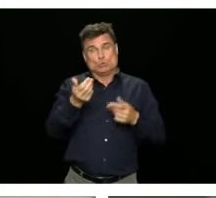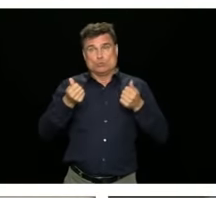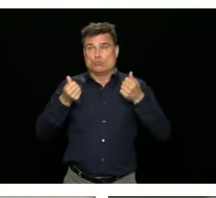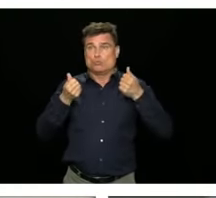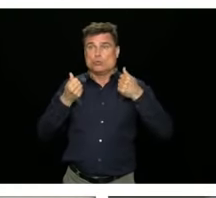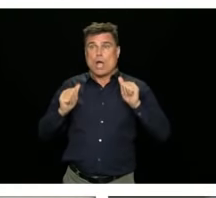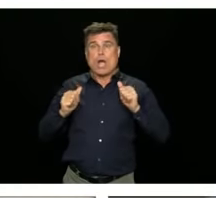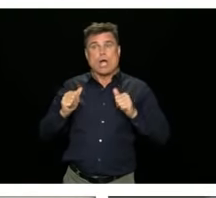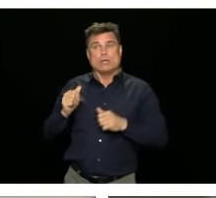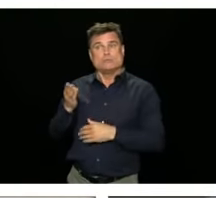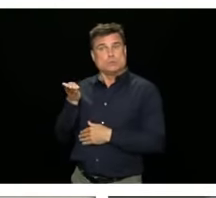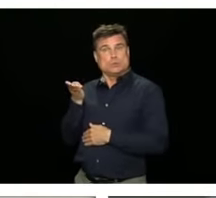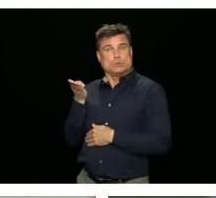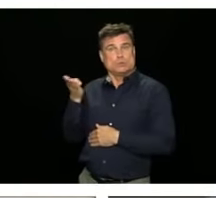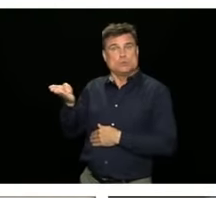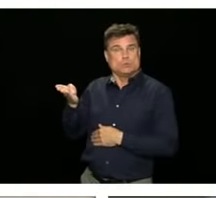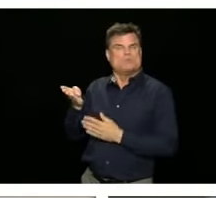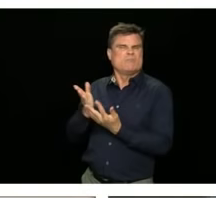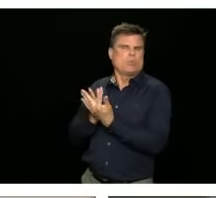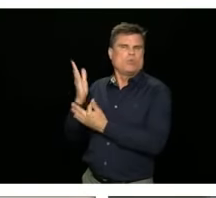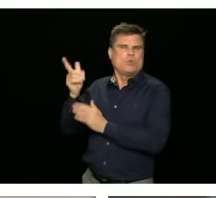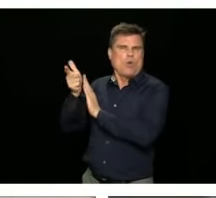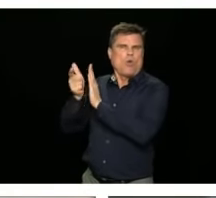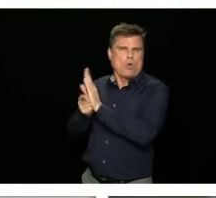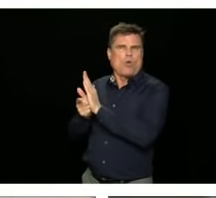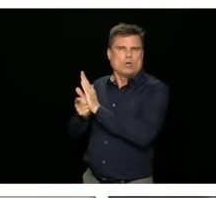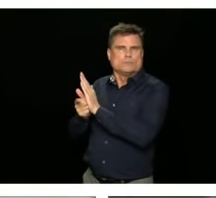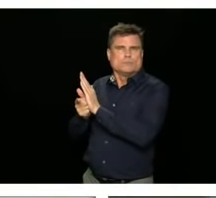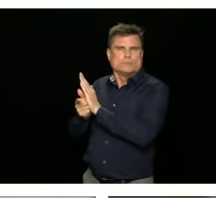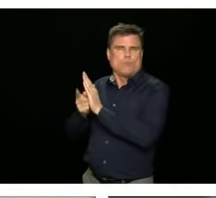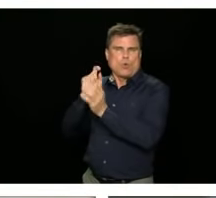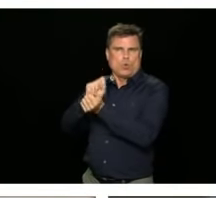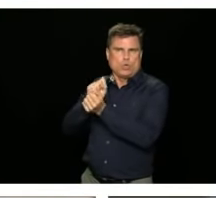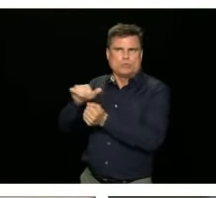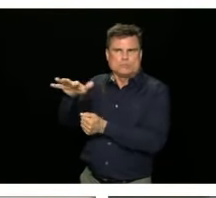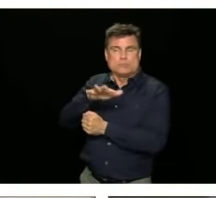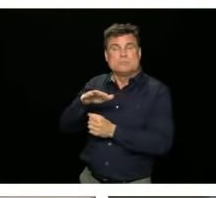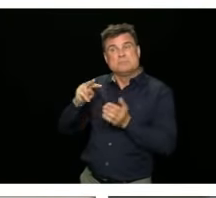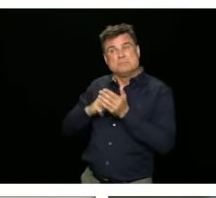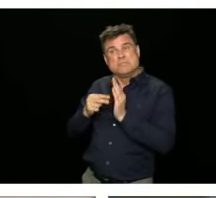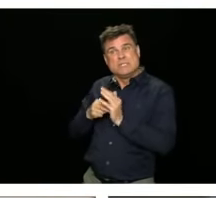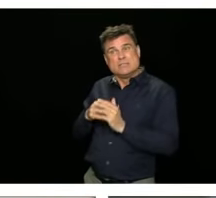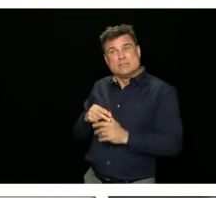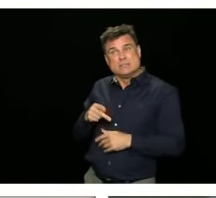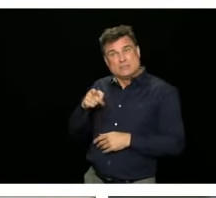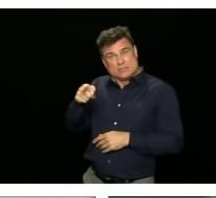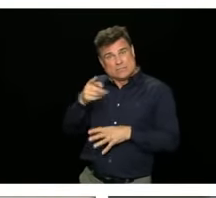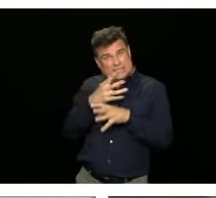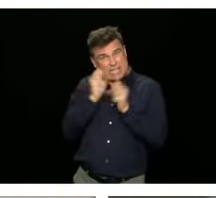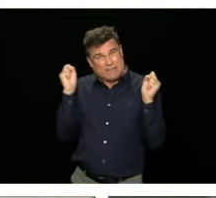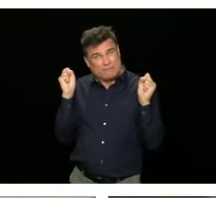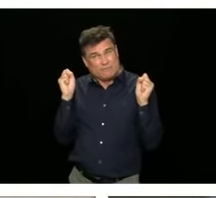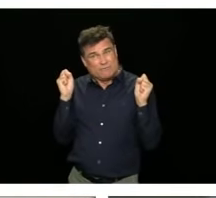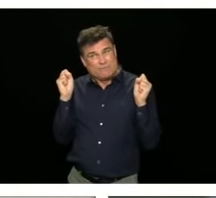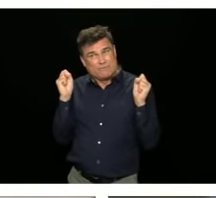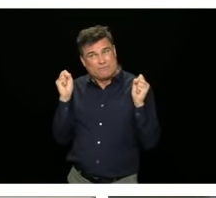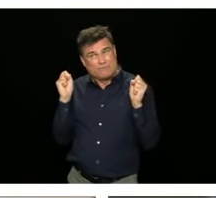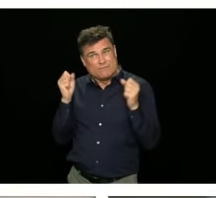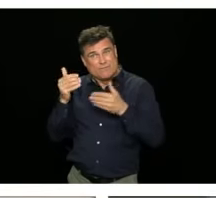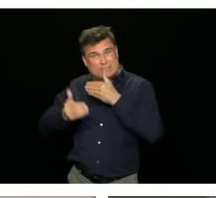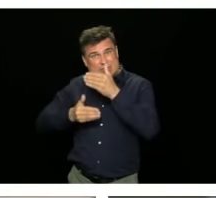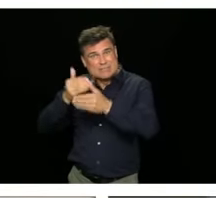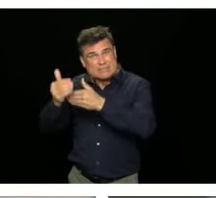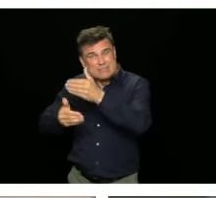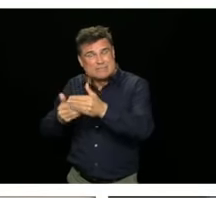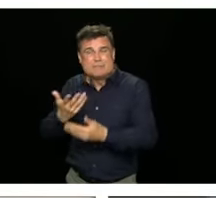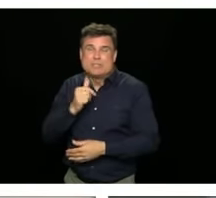In a system where we have systemic and structural racism and colonialism built into our legal structures and